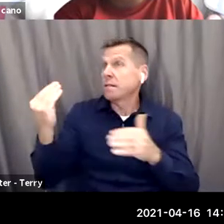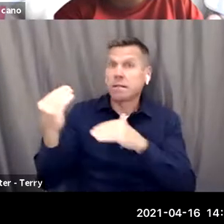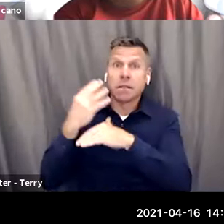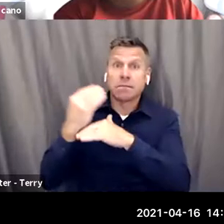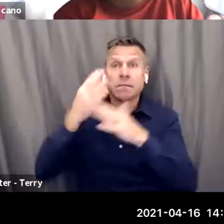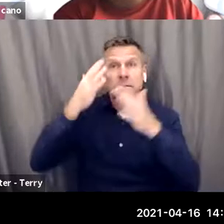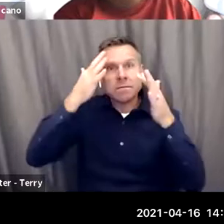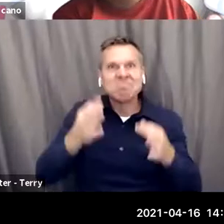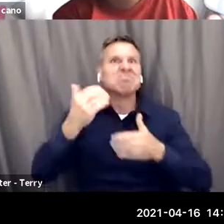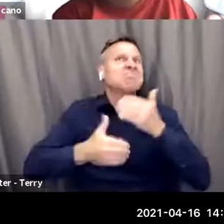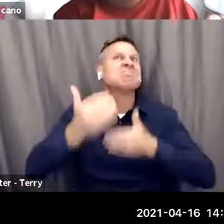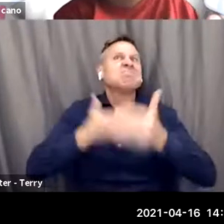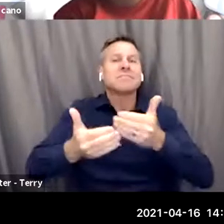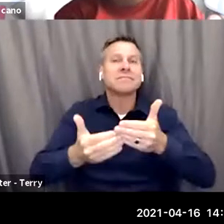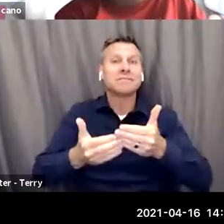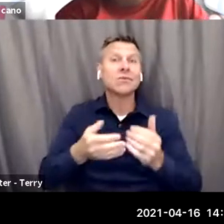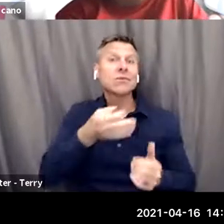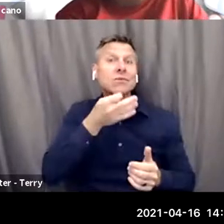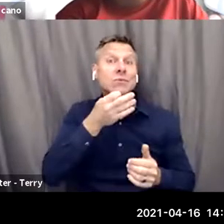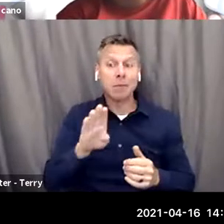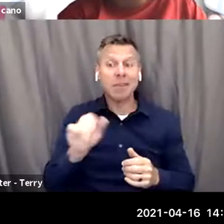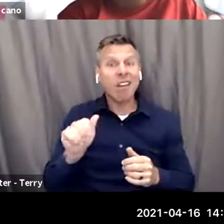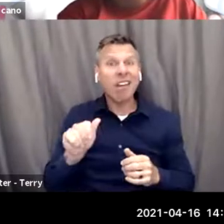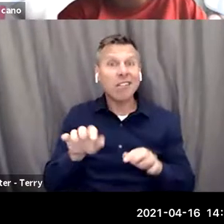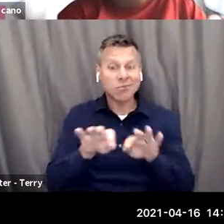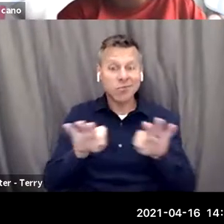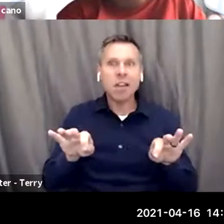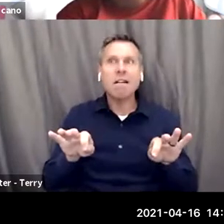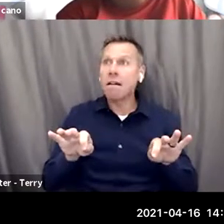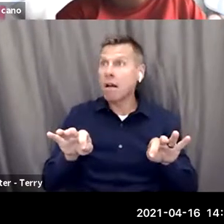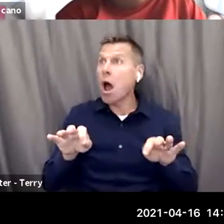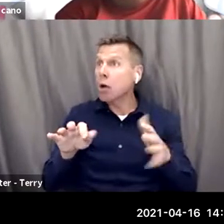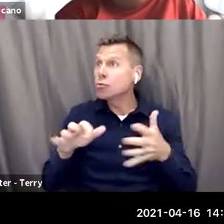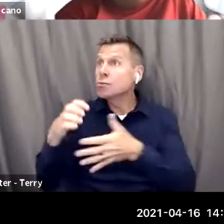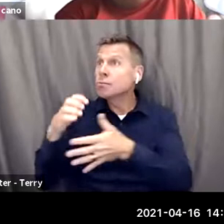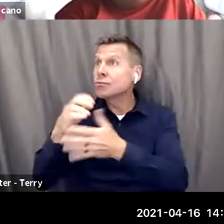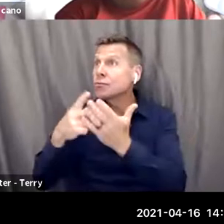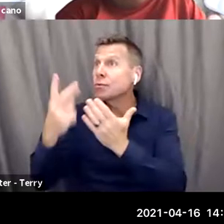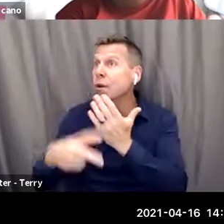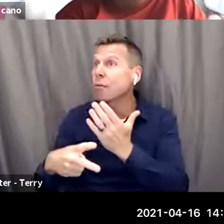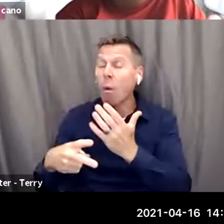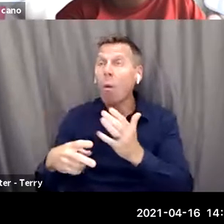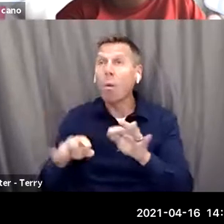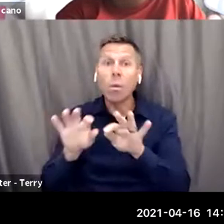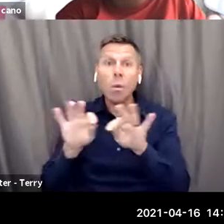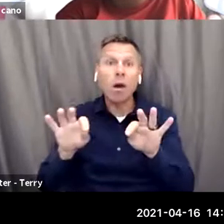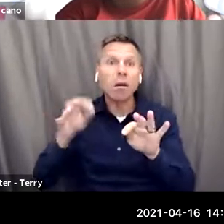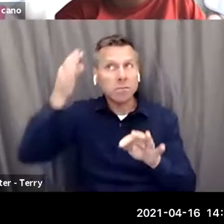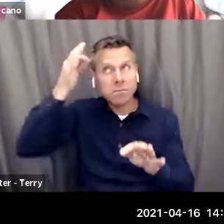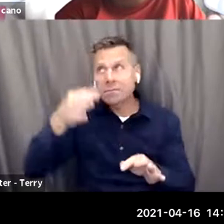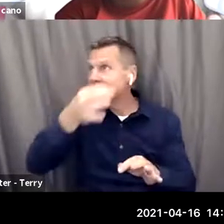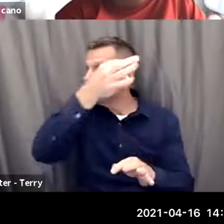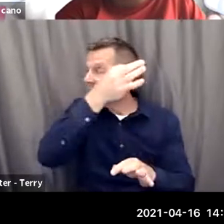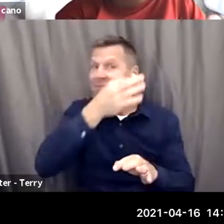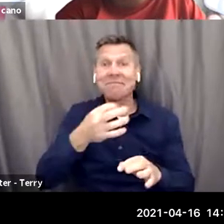a bachelor's degree, and they were asking me to come to the master's program. And I did, and I graduated as a dean's medalist. And